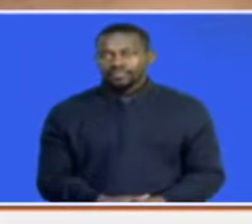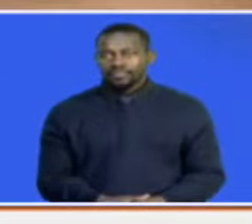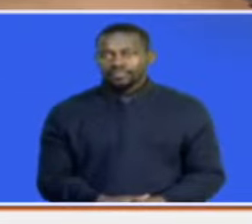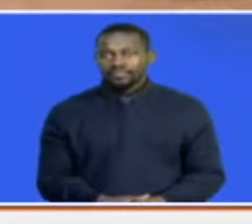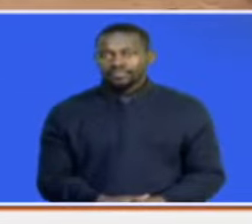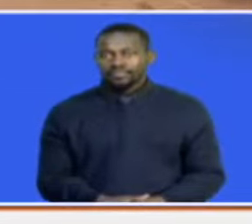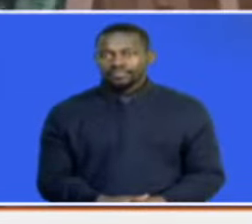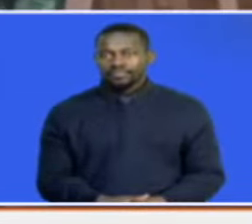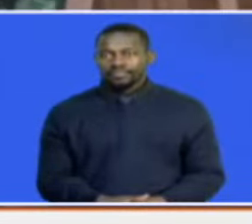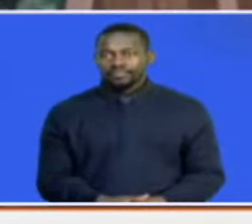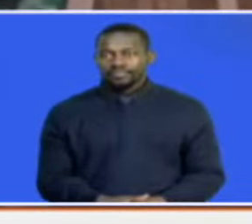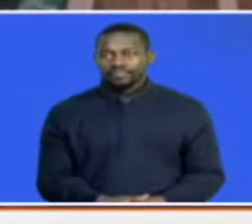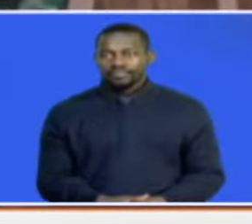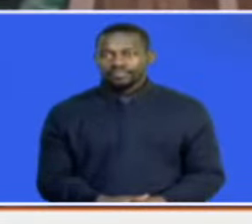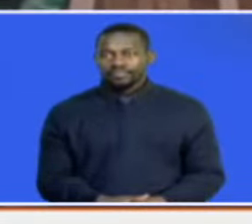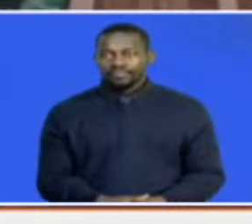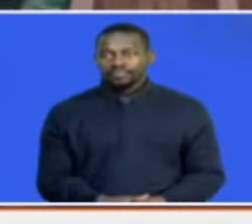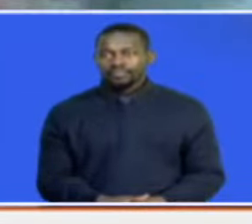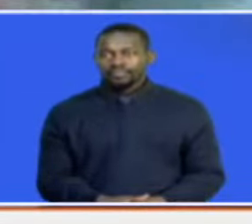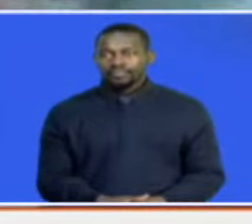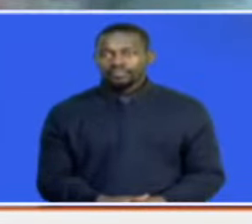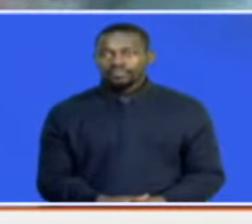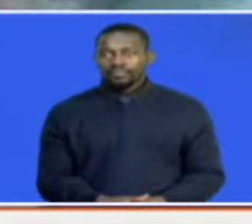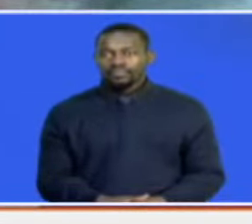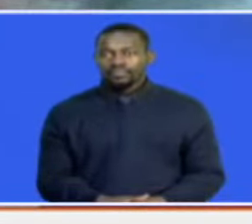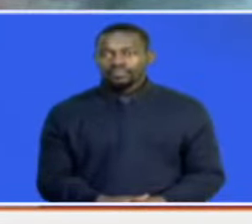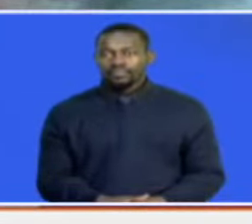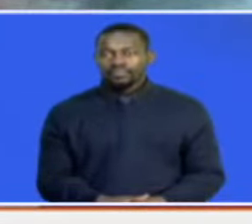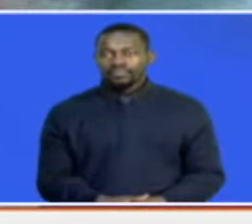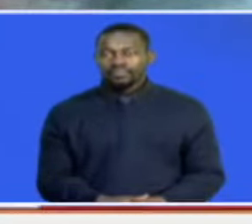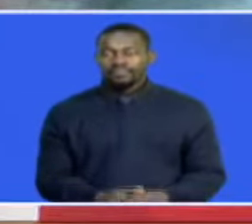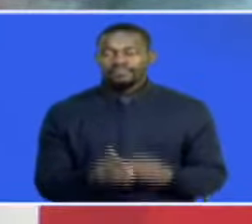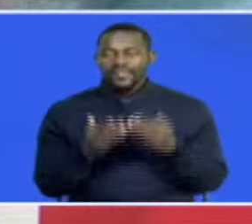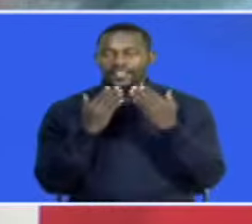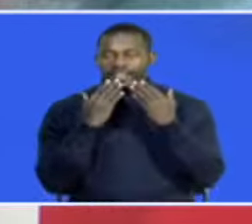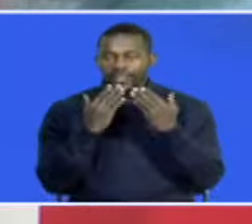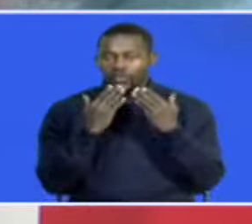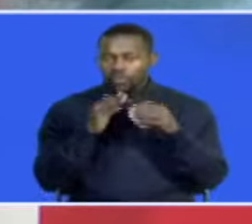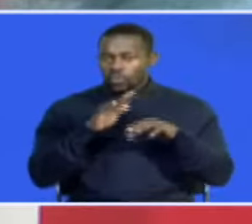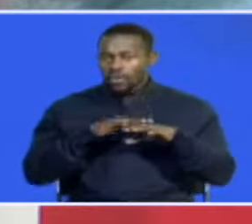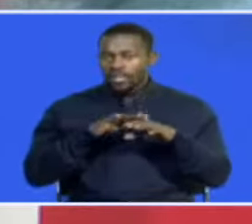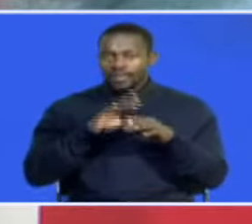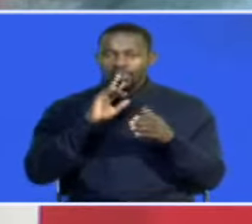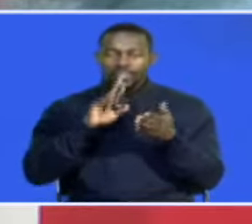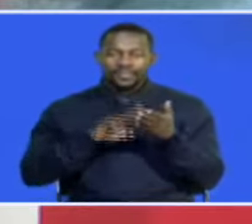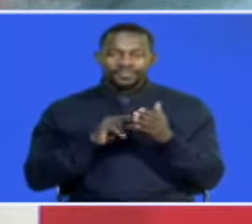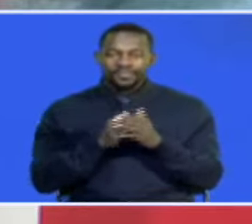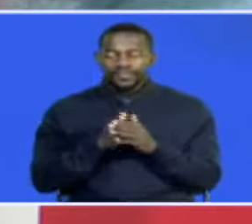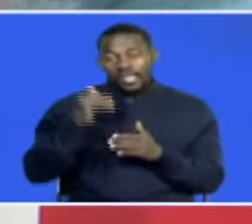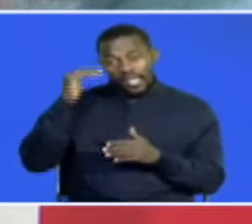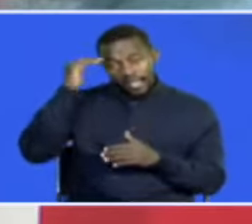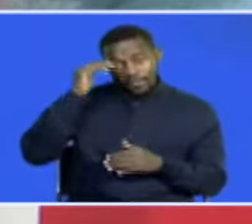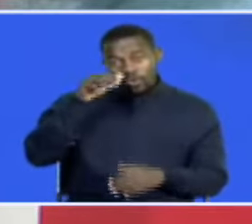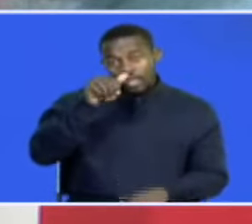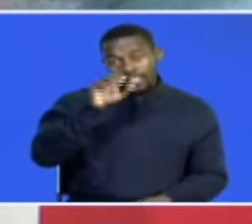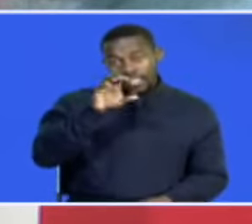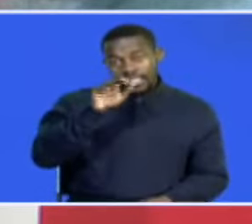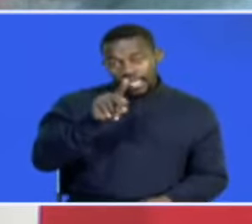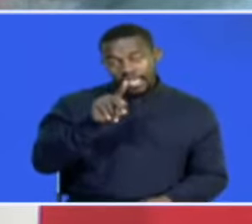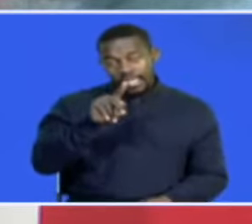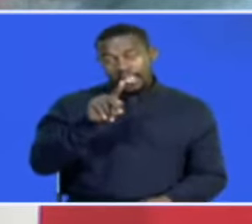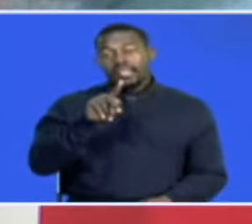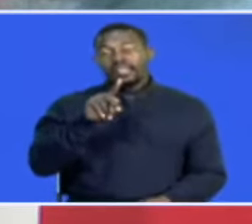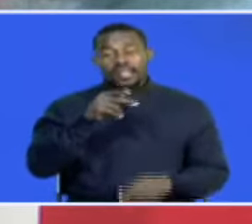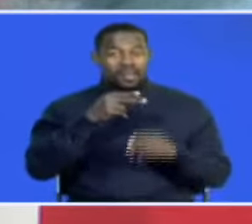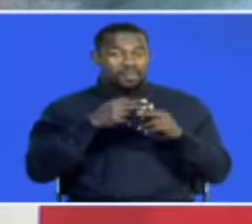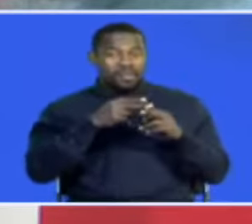Bamwelbire, KTN News. Thank you, Bwire, for that report. Now, the head of the Anglican Church in Kenya,